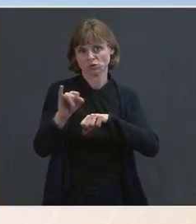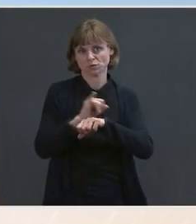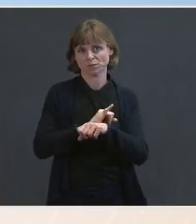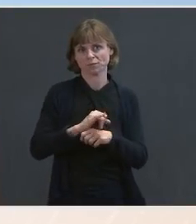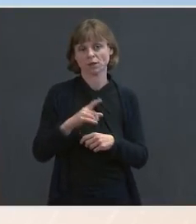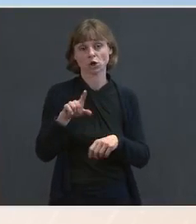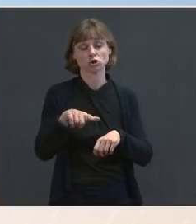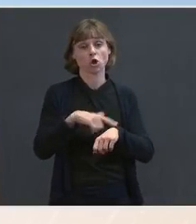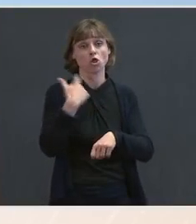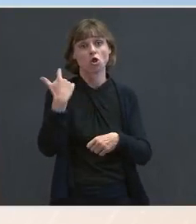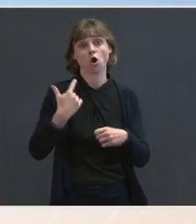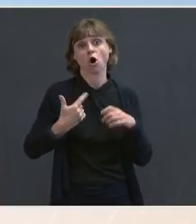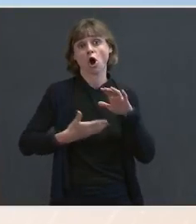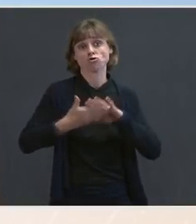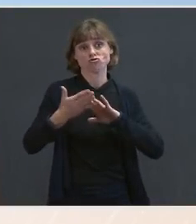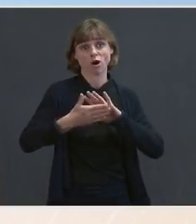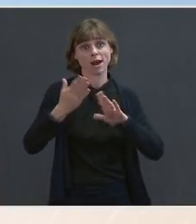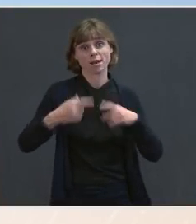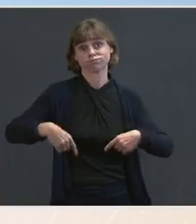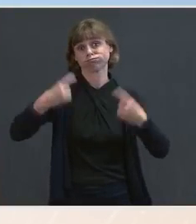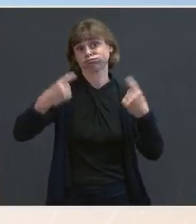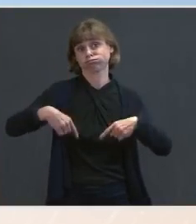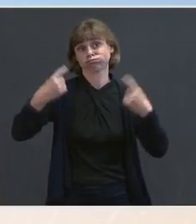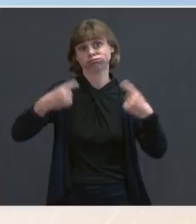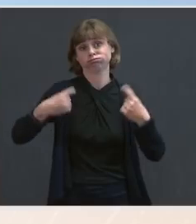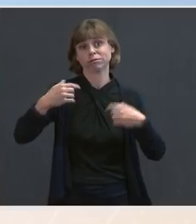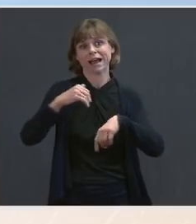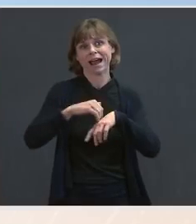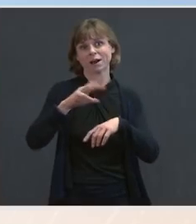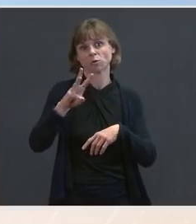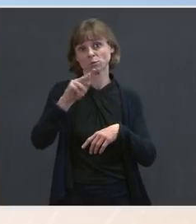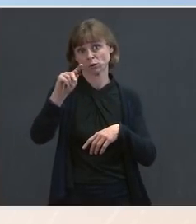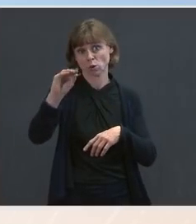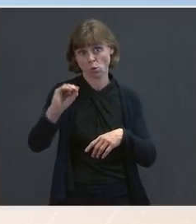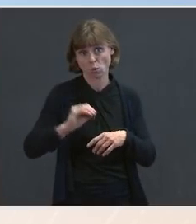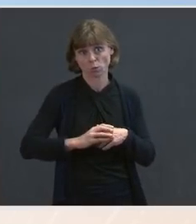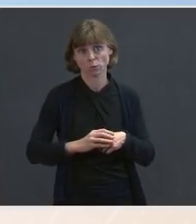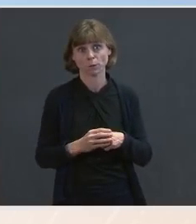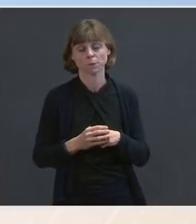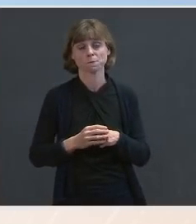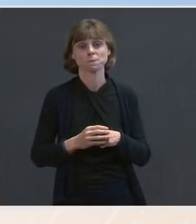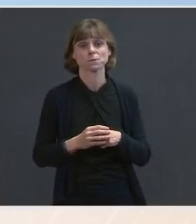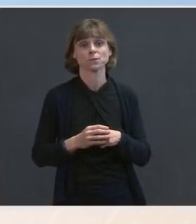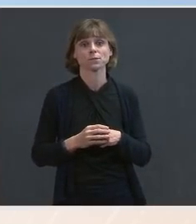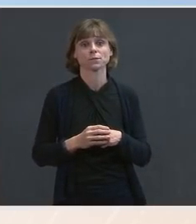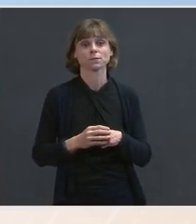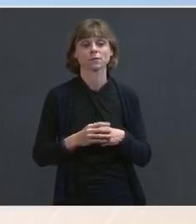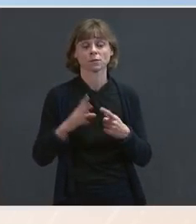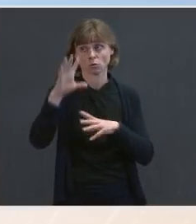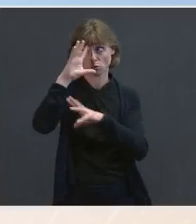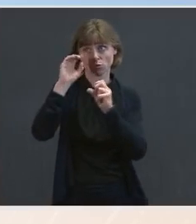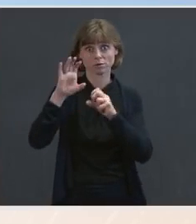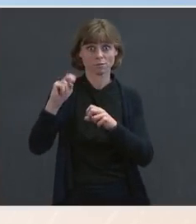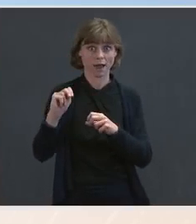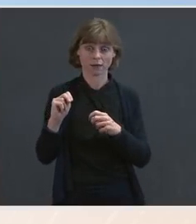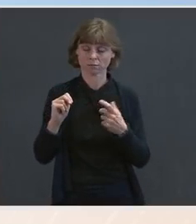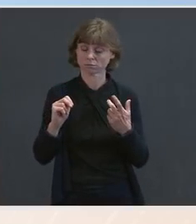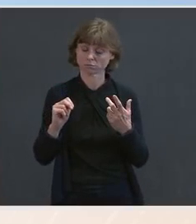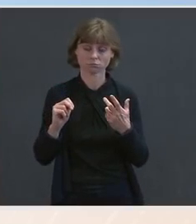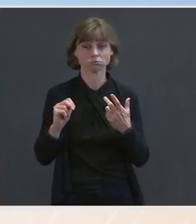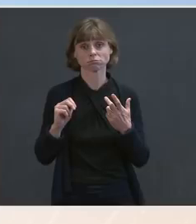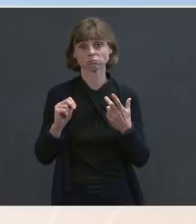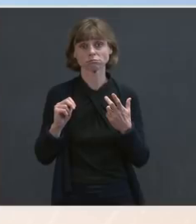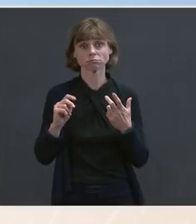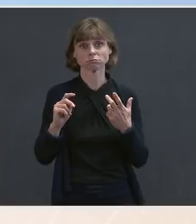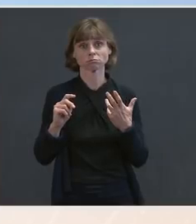longest-running disputes at the World Trade Organization. And certainly President Biden has been unequivocal,